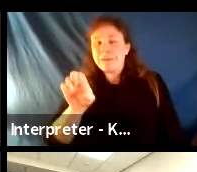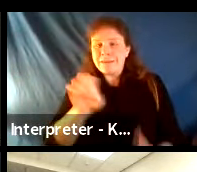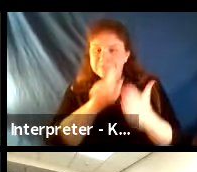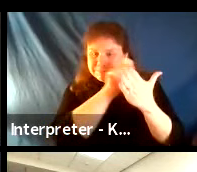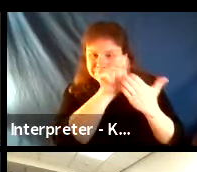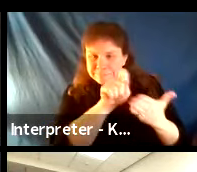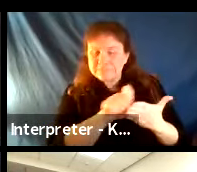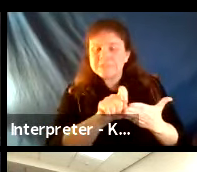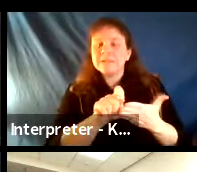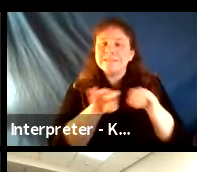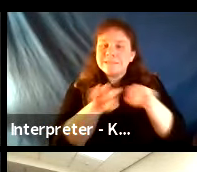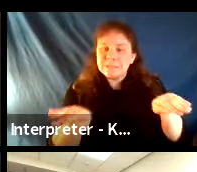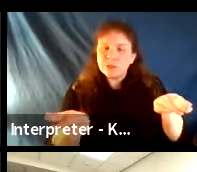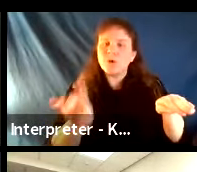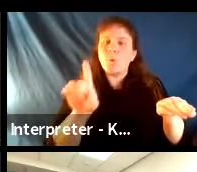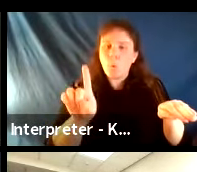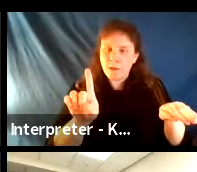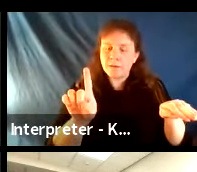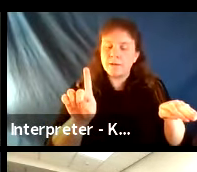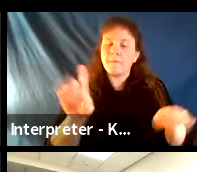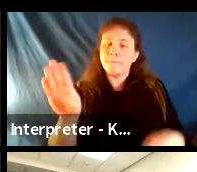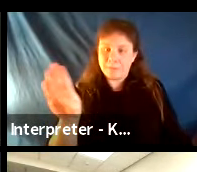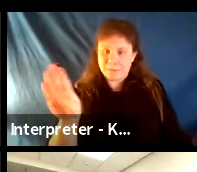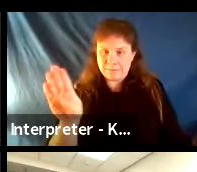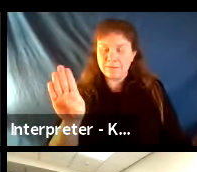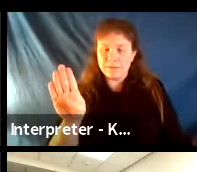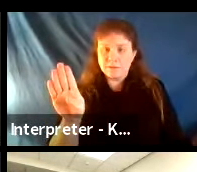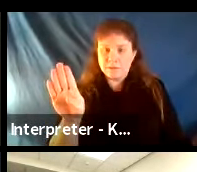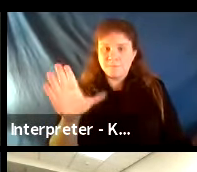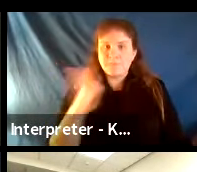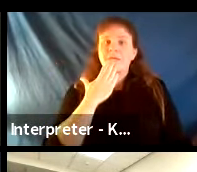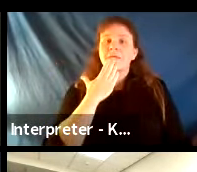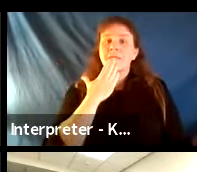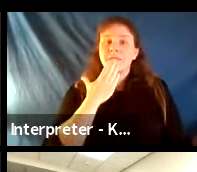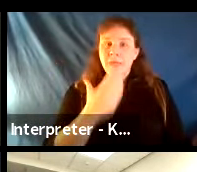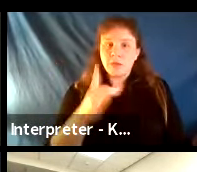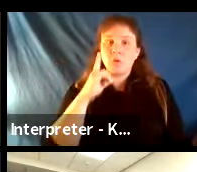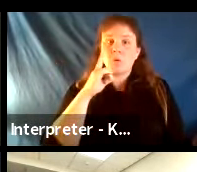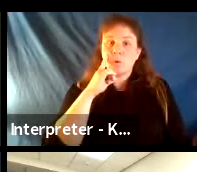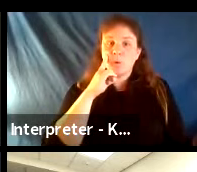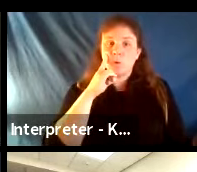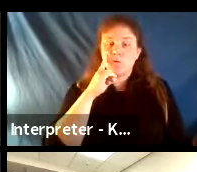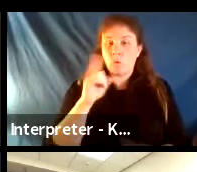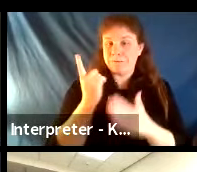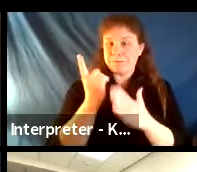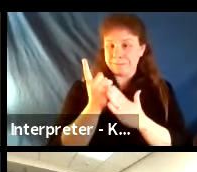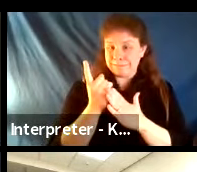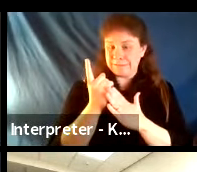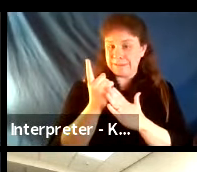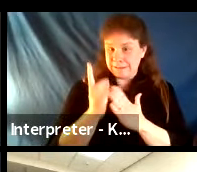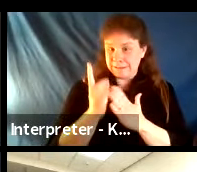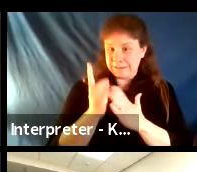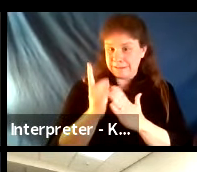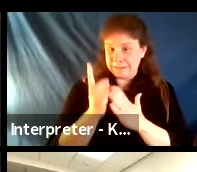Phase 1B. Thank you for finding a way to carry over from our last meeting to find a way to put the equity